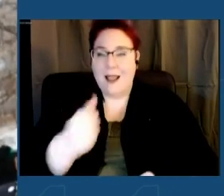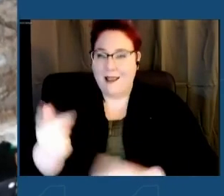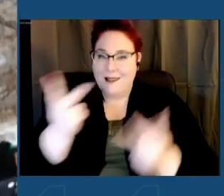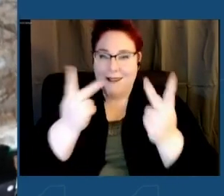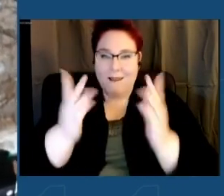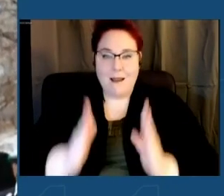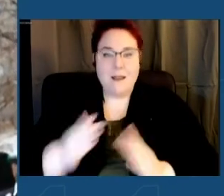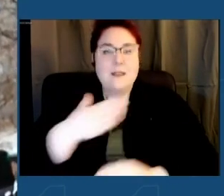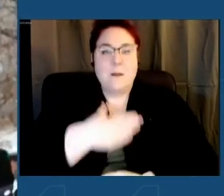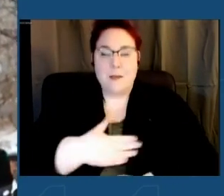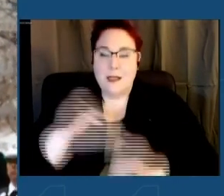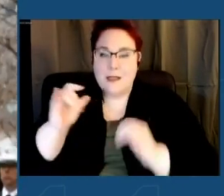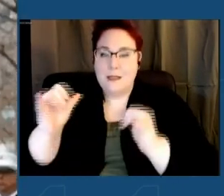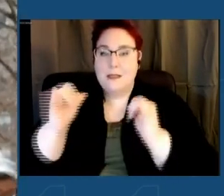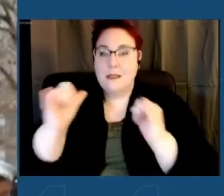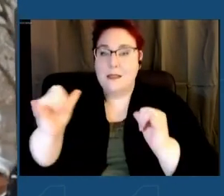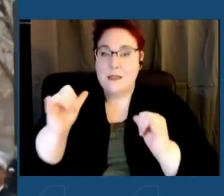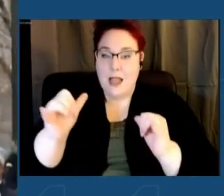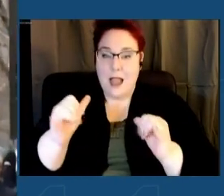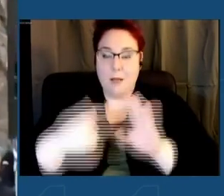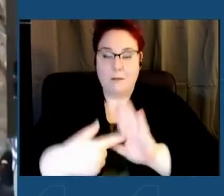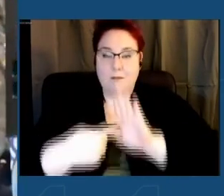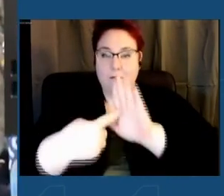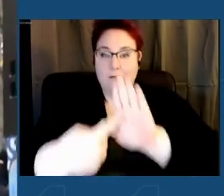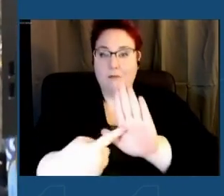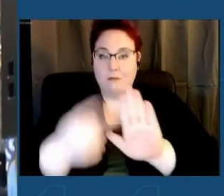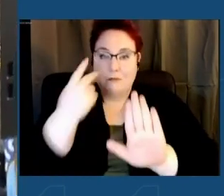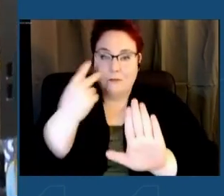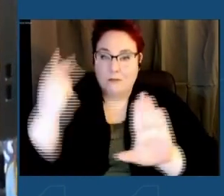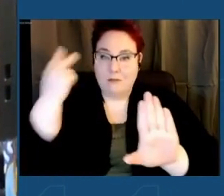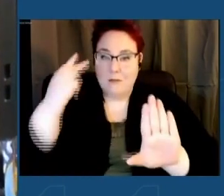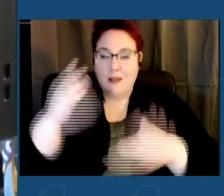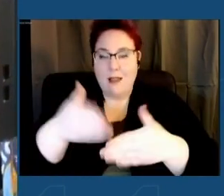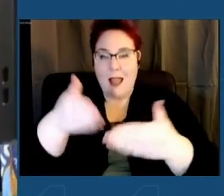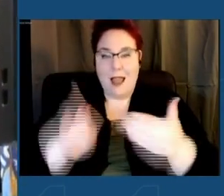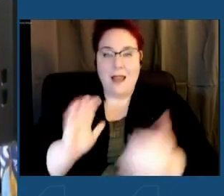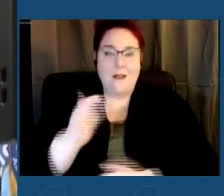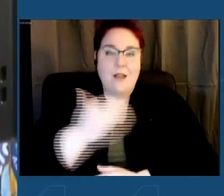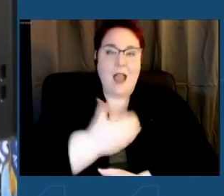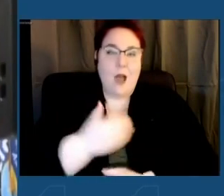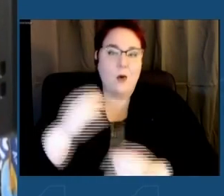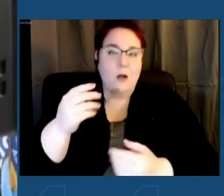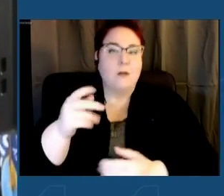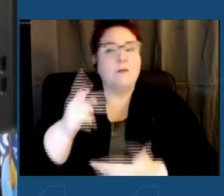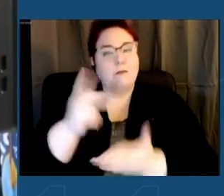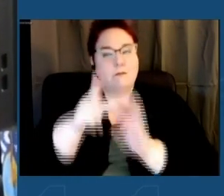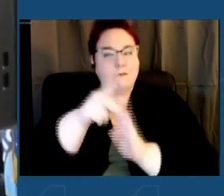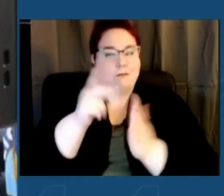gesture of tribute, which marks the end of our commemorative program. Thank you.